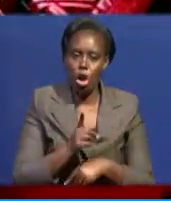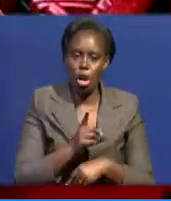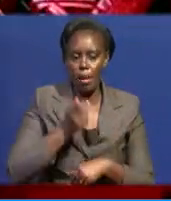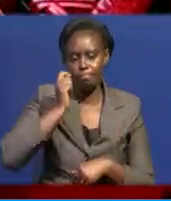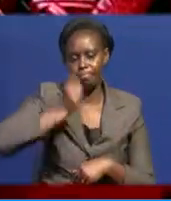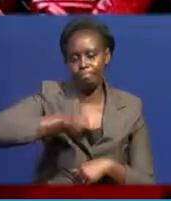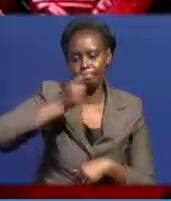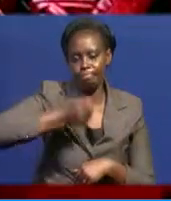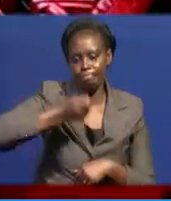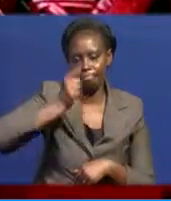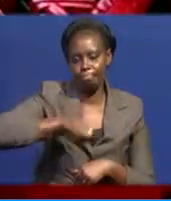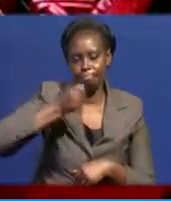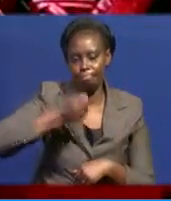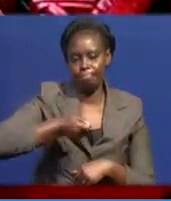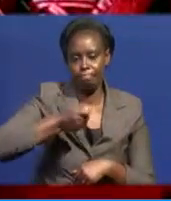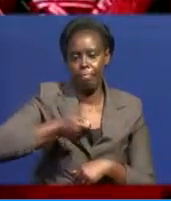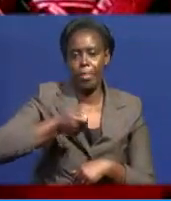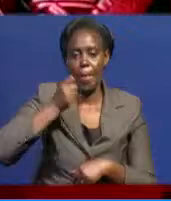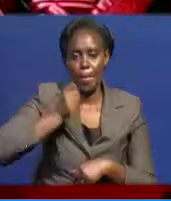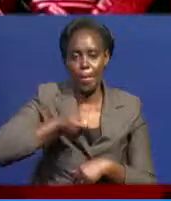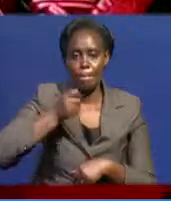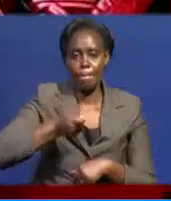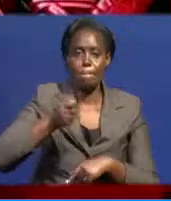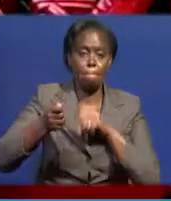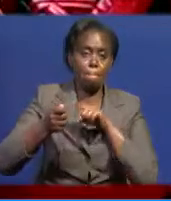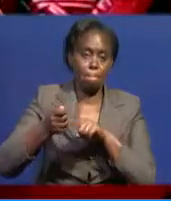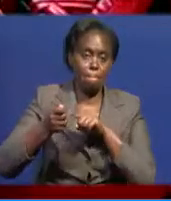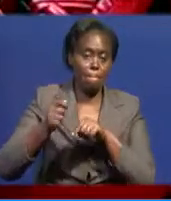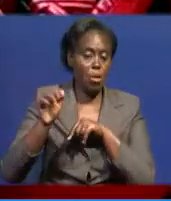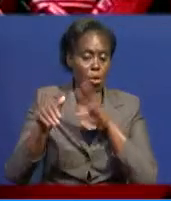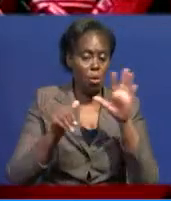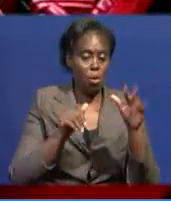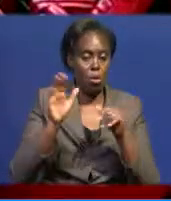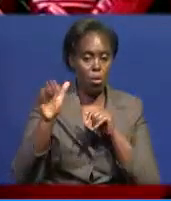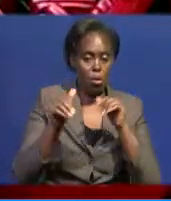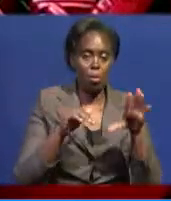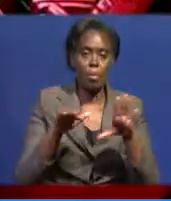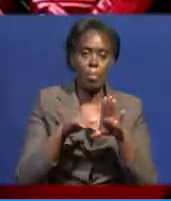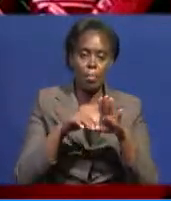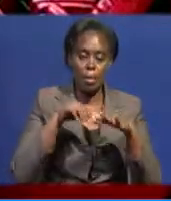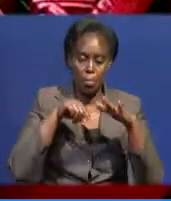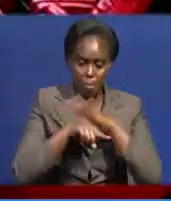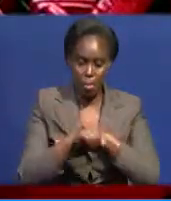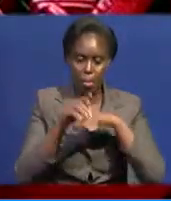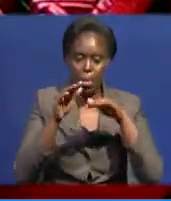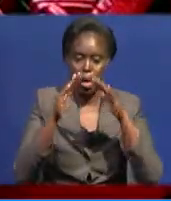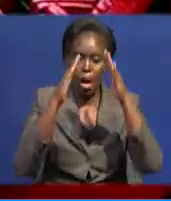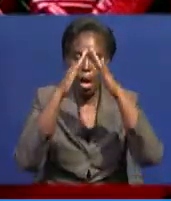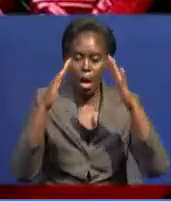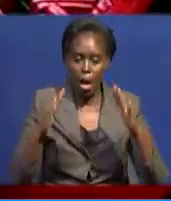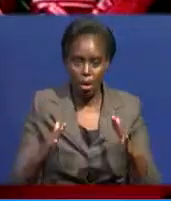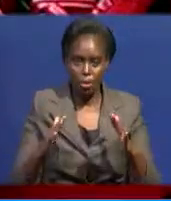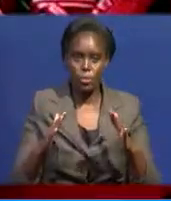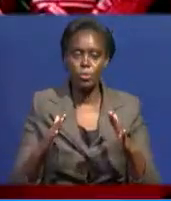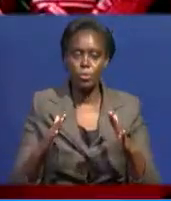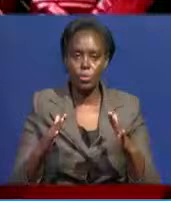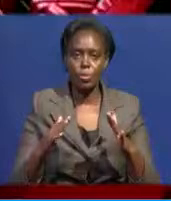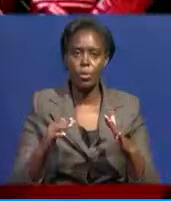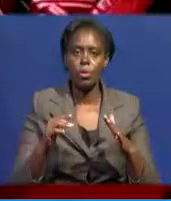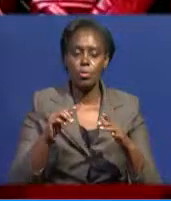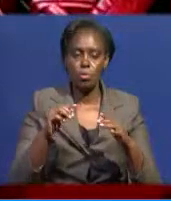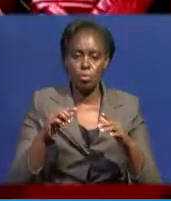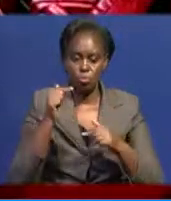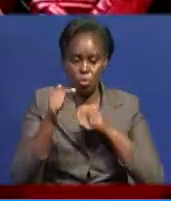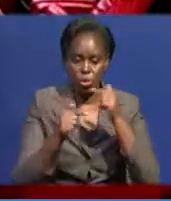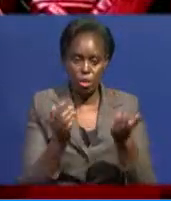be on their way to the chambers to be able to get to the chambers and allow the House attain that required quorum to continue with